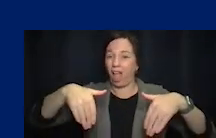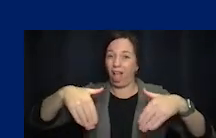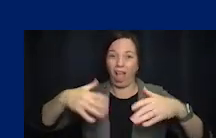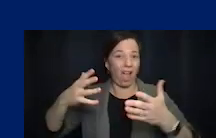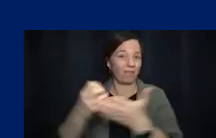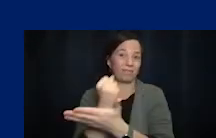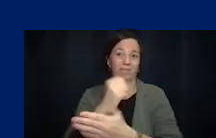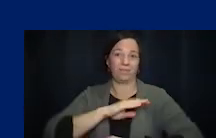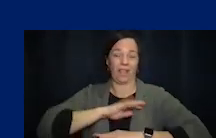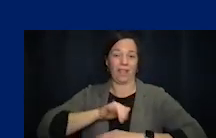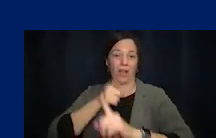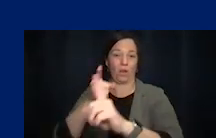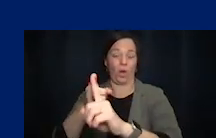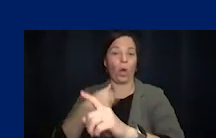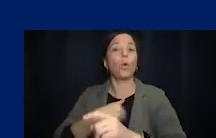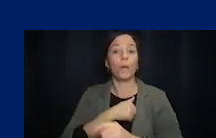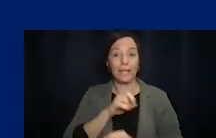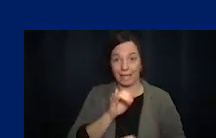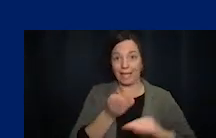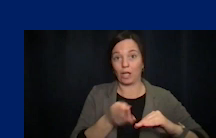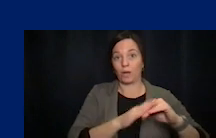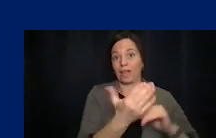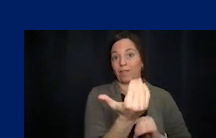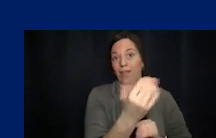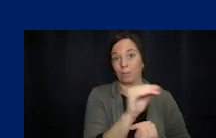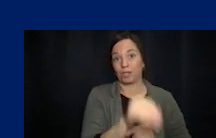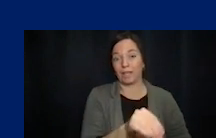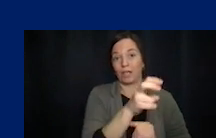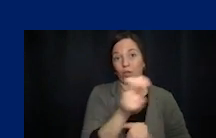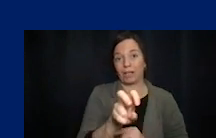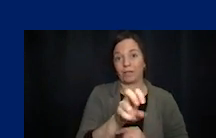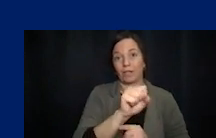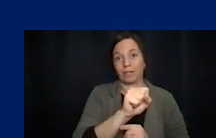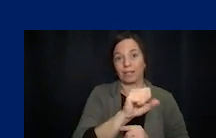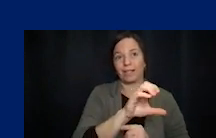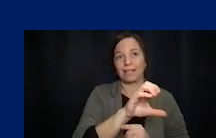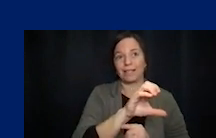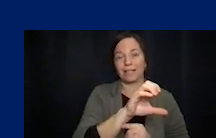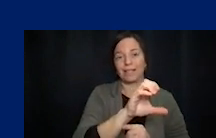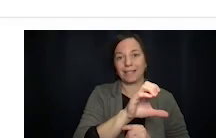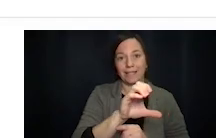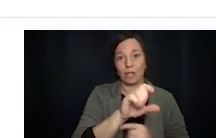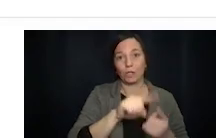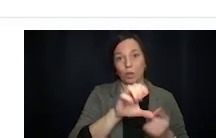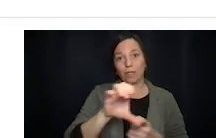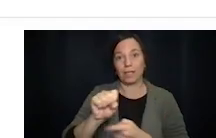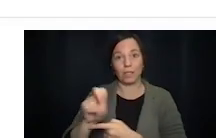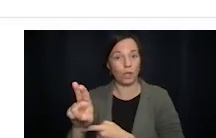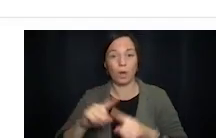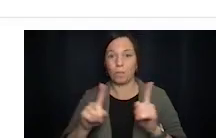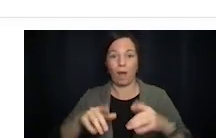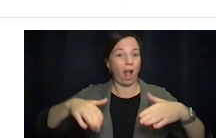We have increased by 15% transfer to CSU and UC, but we did not meet the goal that we set